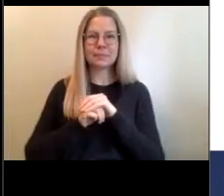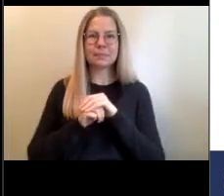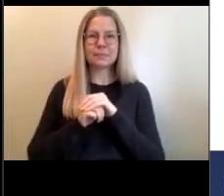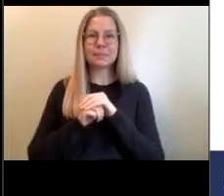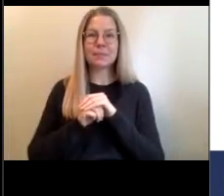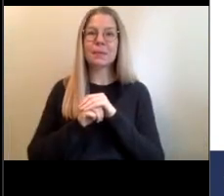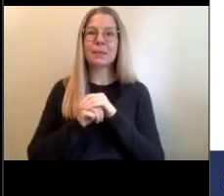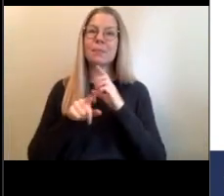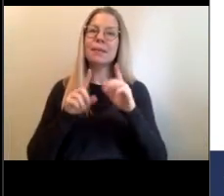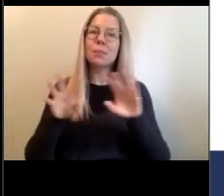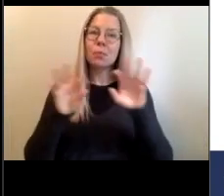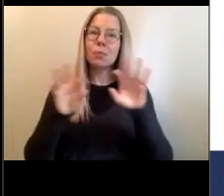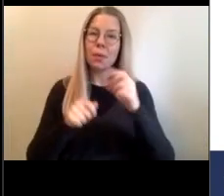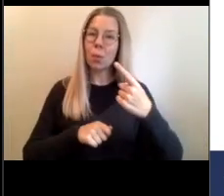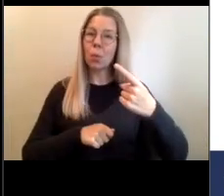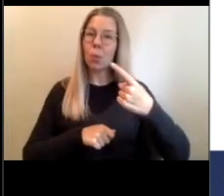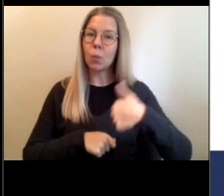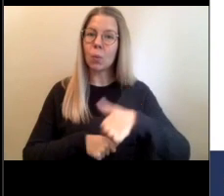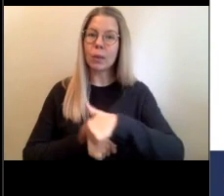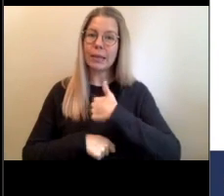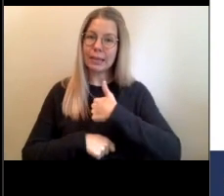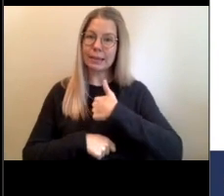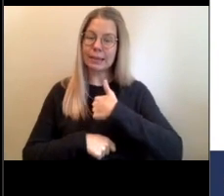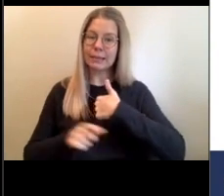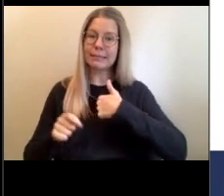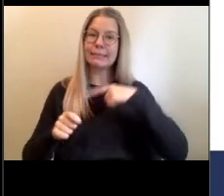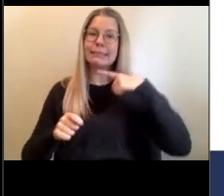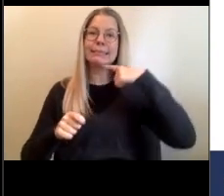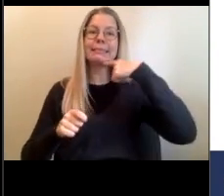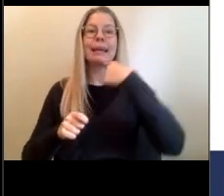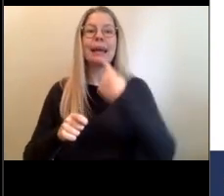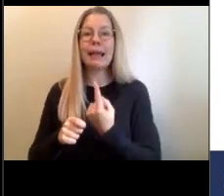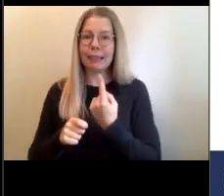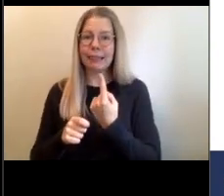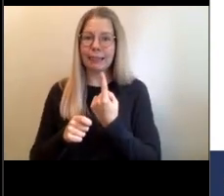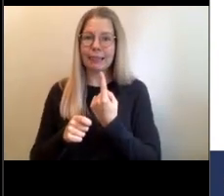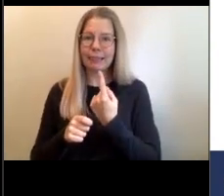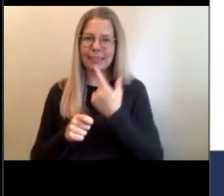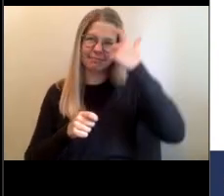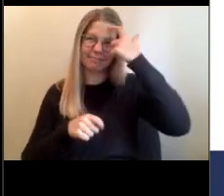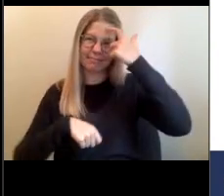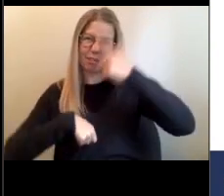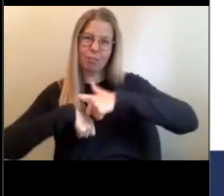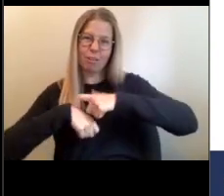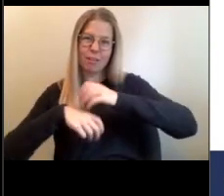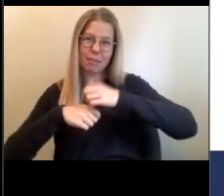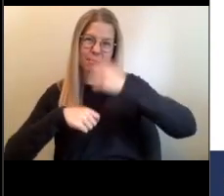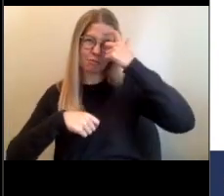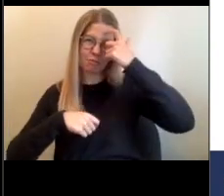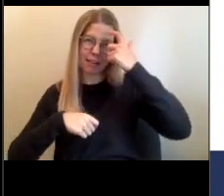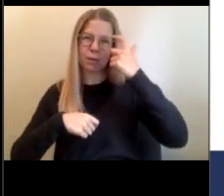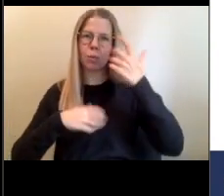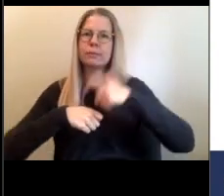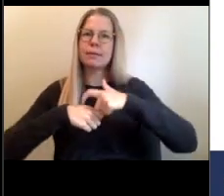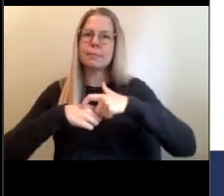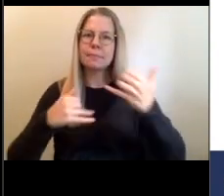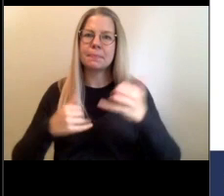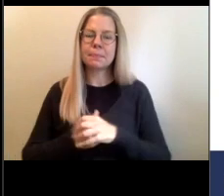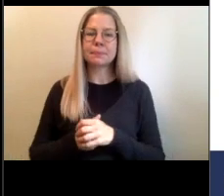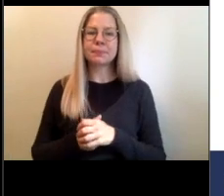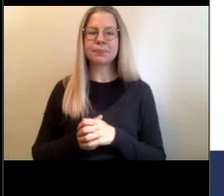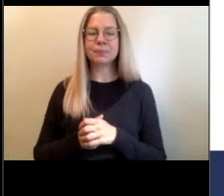our pacemaker, what time it is. Okay, and so how do you do that? Well, we evolved